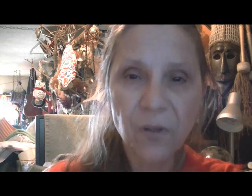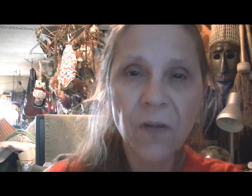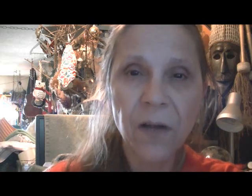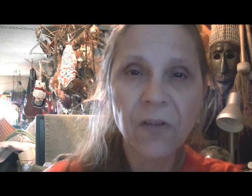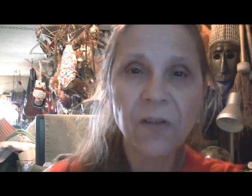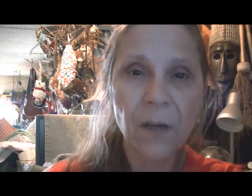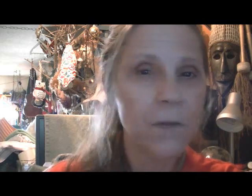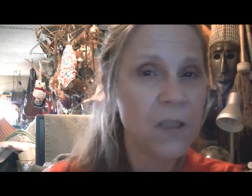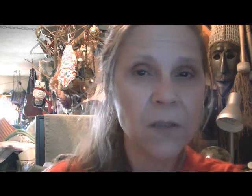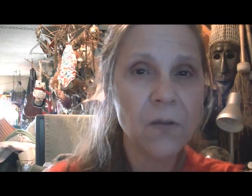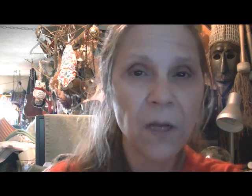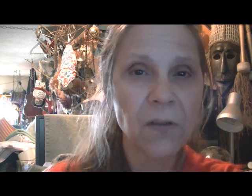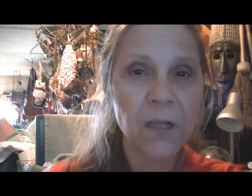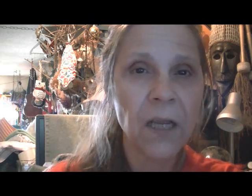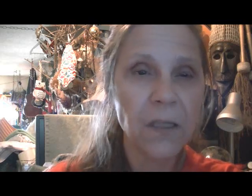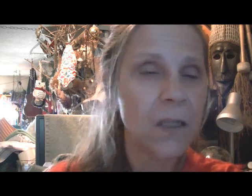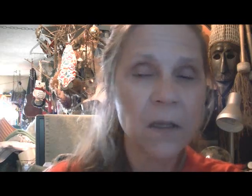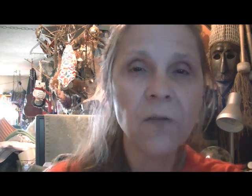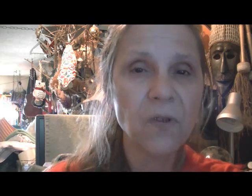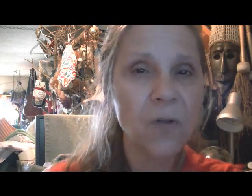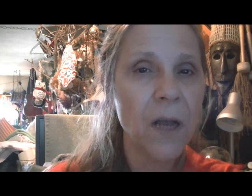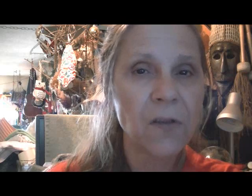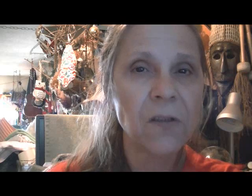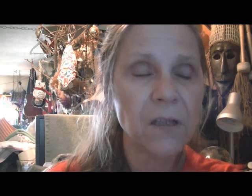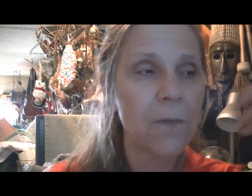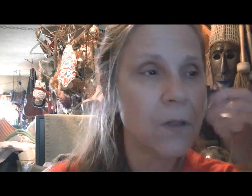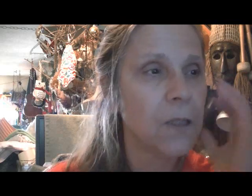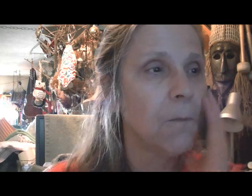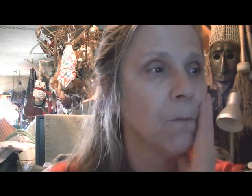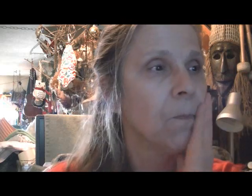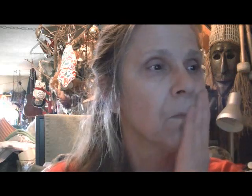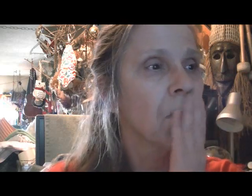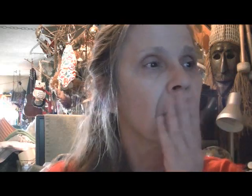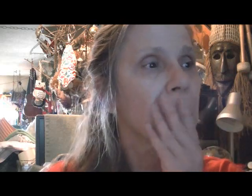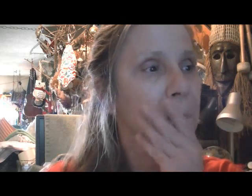2017. I think it was 2017, 2018. I think it was